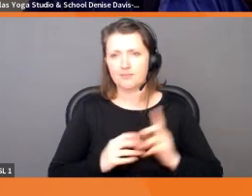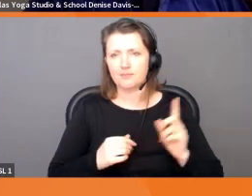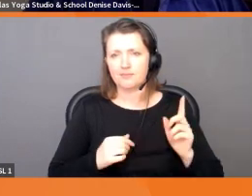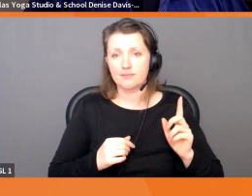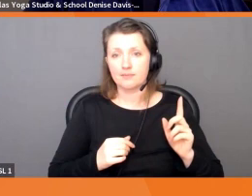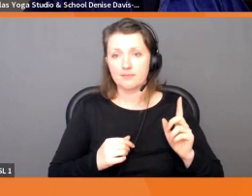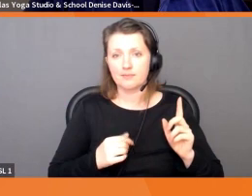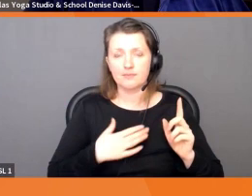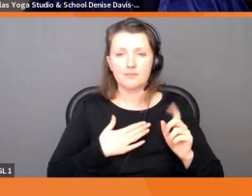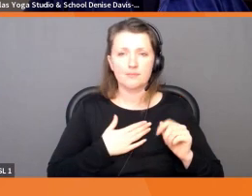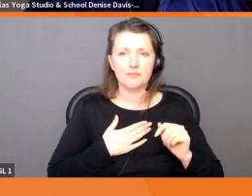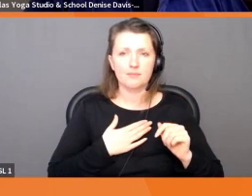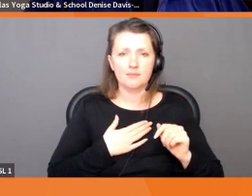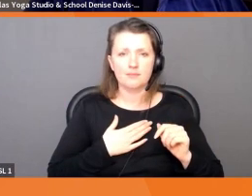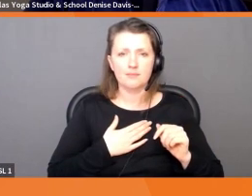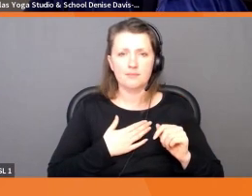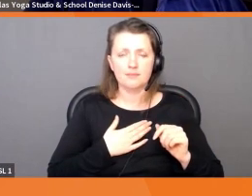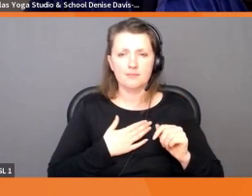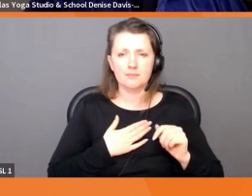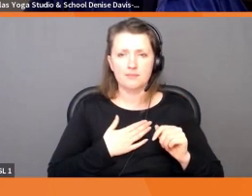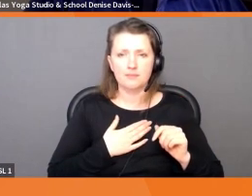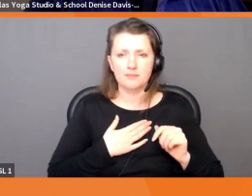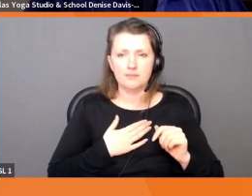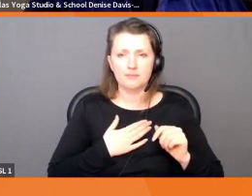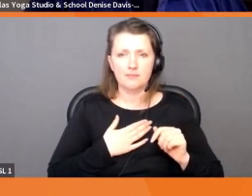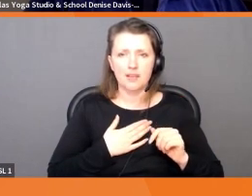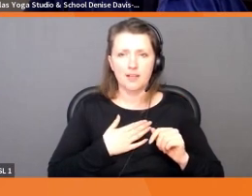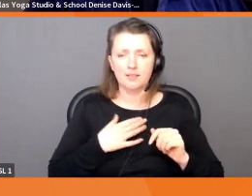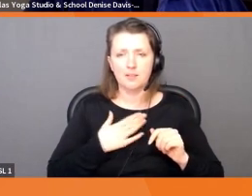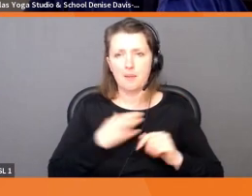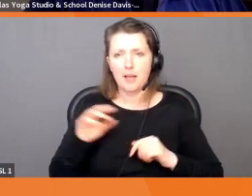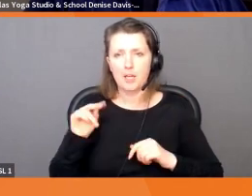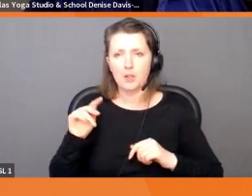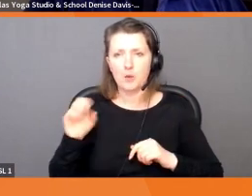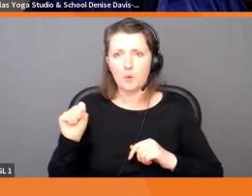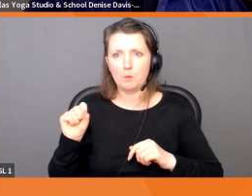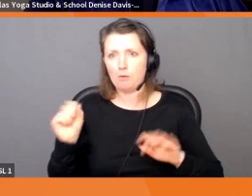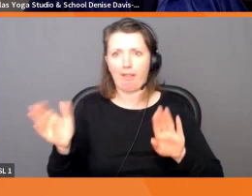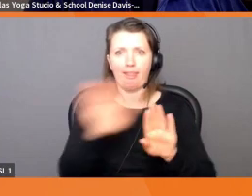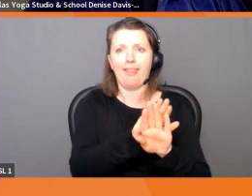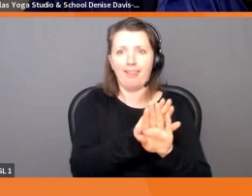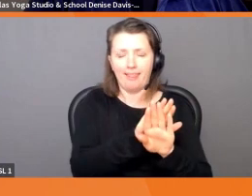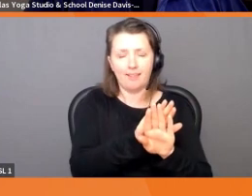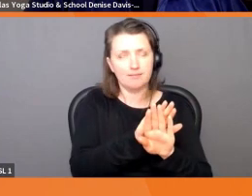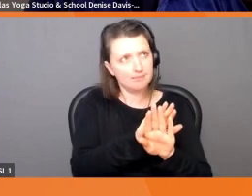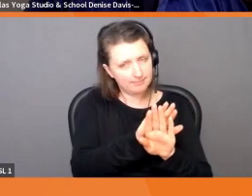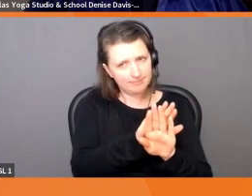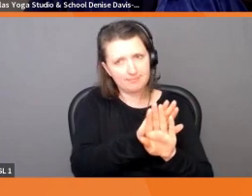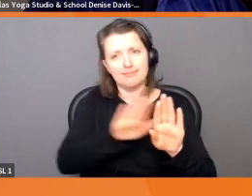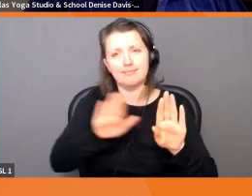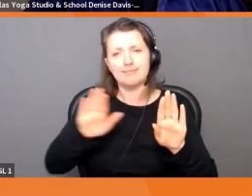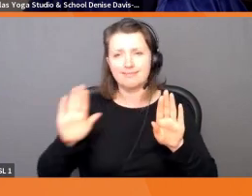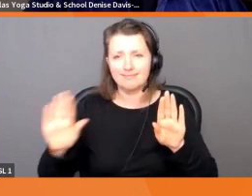my notes here. Doing exactly what I said I wouldn't do is put notes on top of my screen sharing, right?